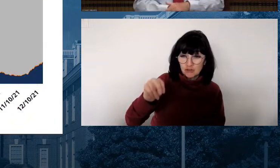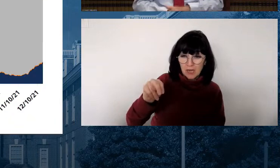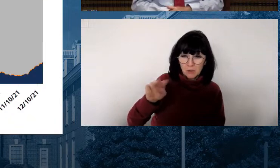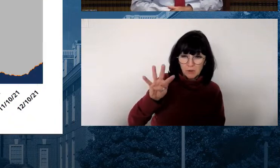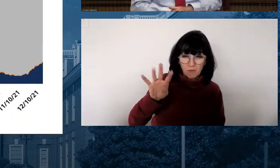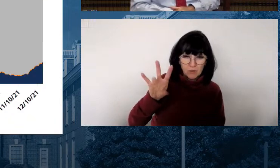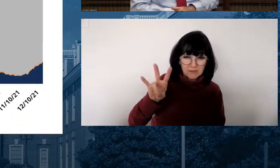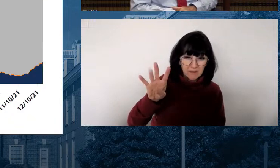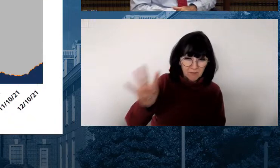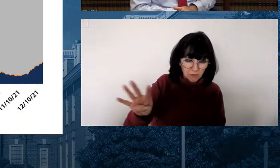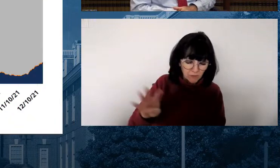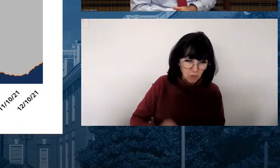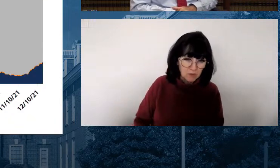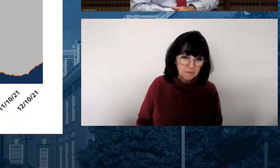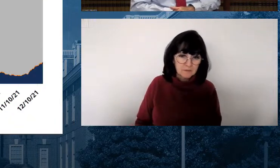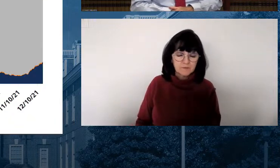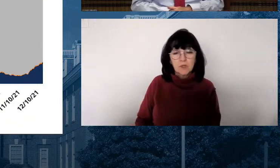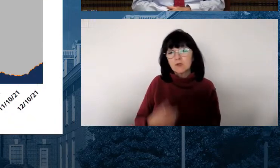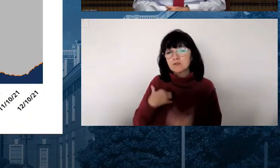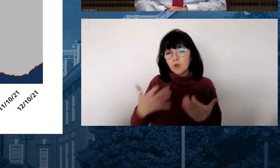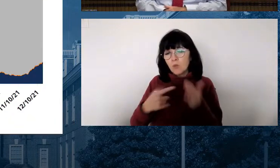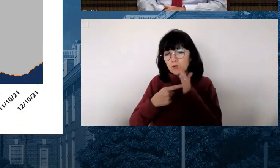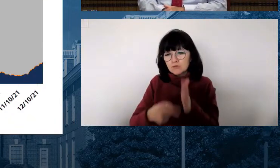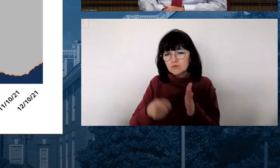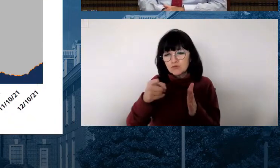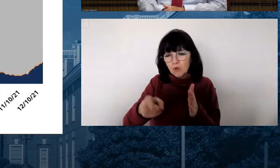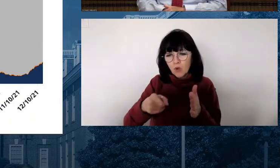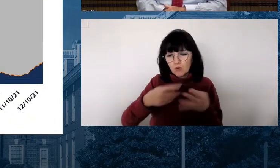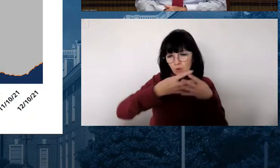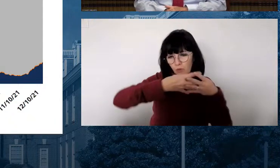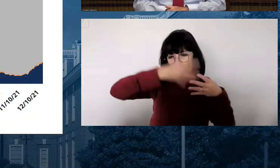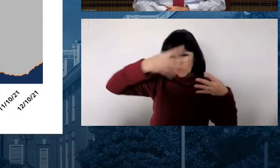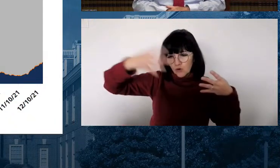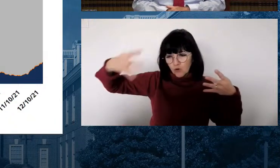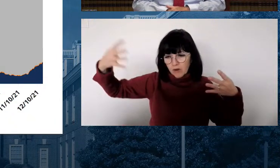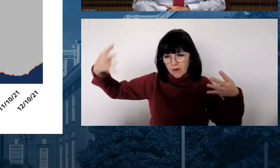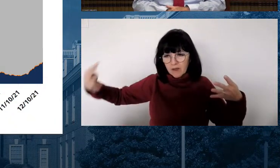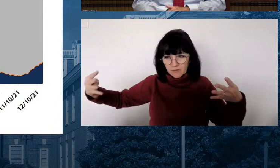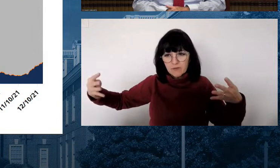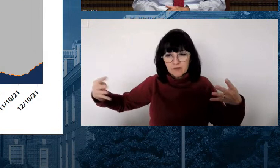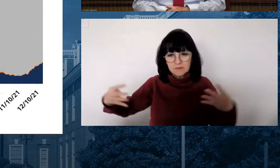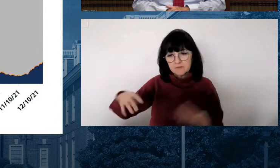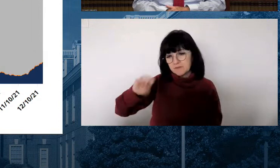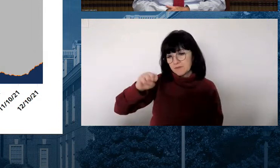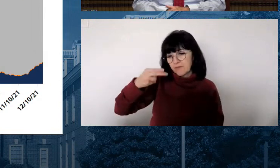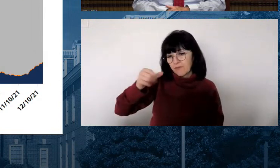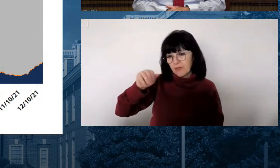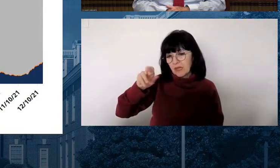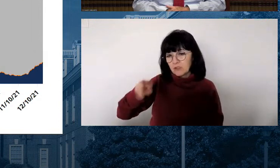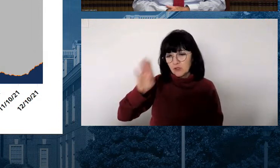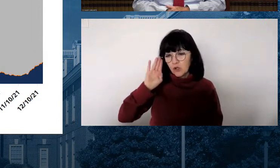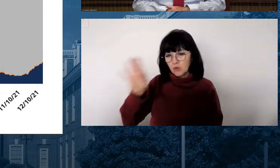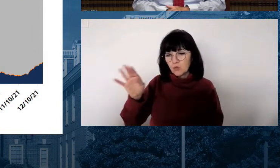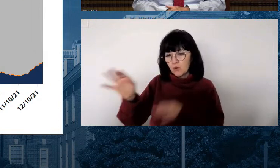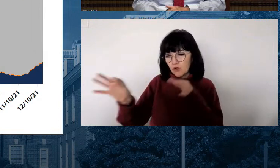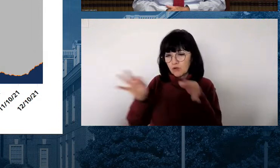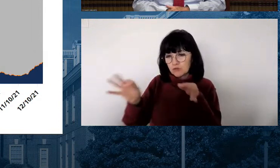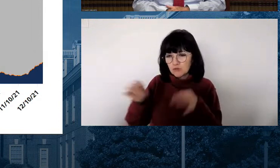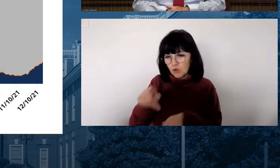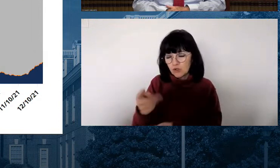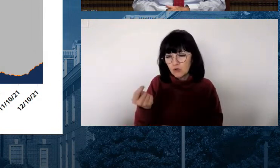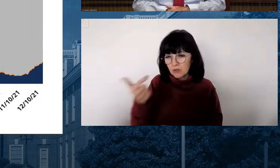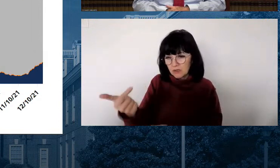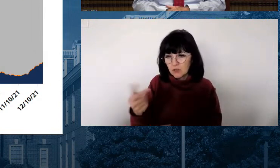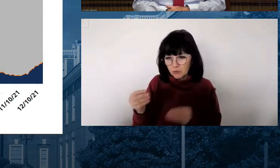So here's a graph, and Sharon will talk about a little bit more in a minute, that shows as